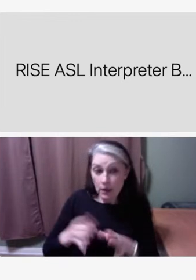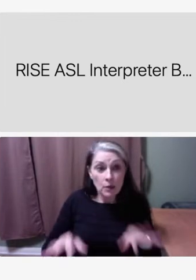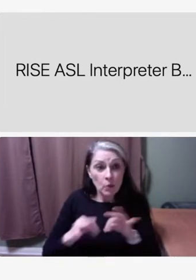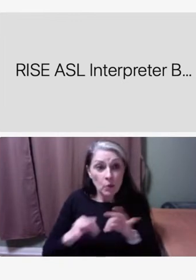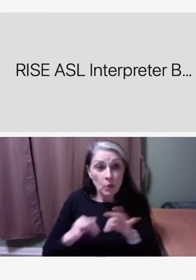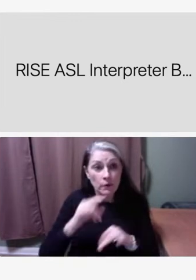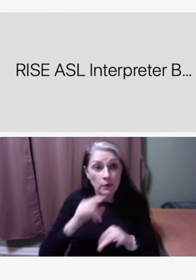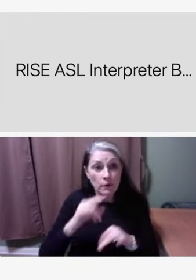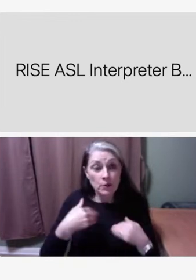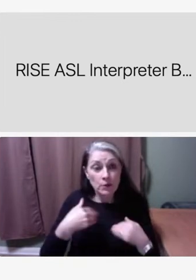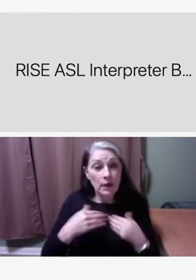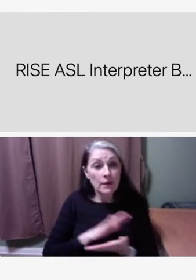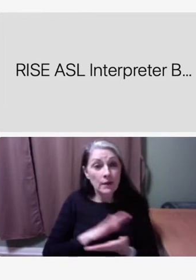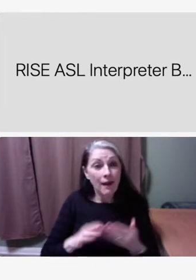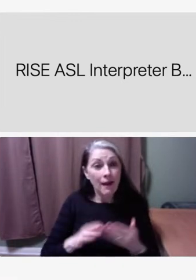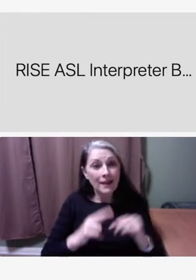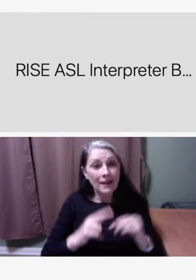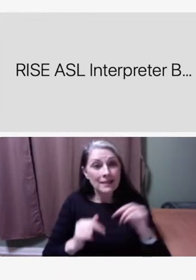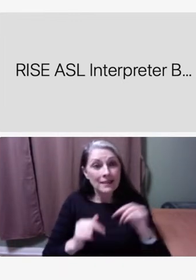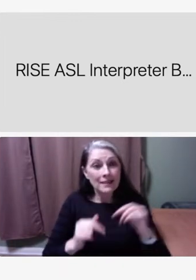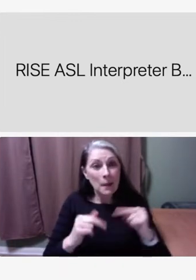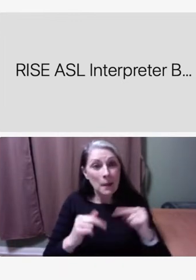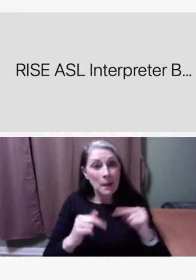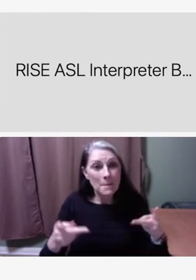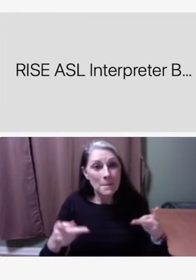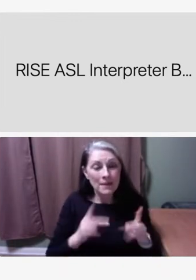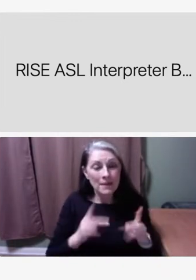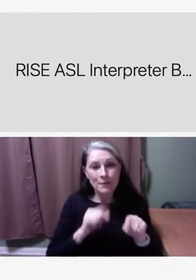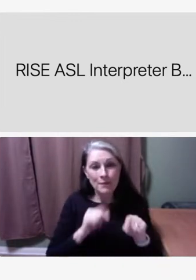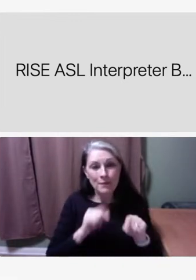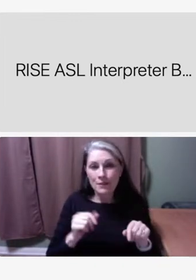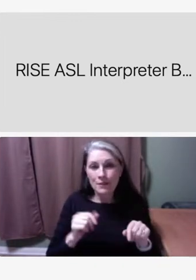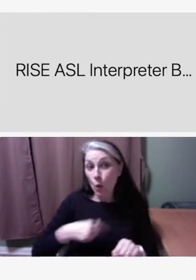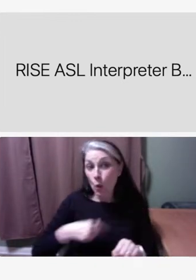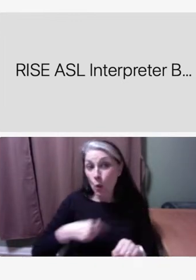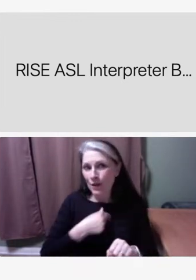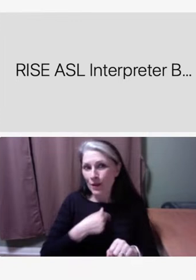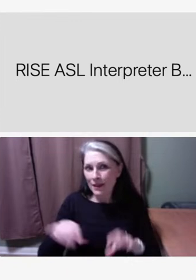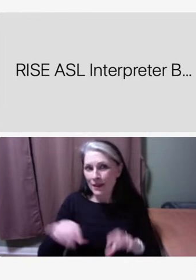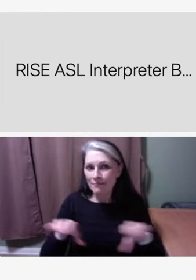and we've done some amazing things. So thank you. Thank you.